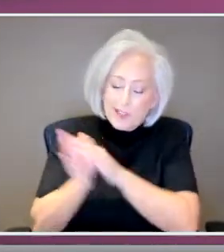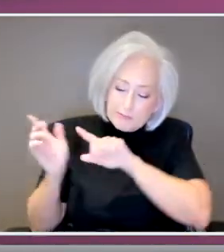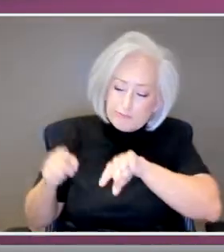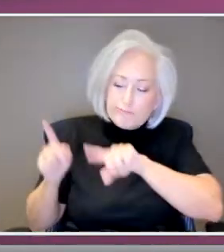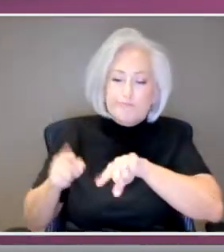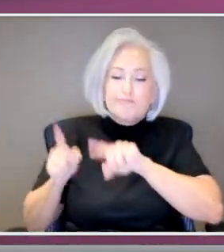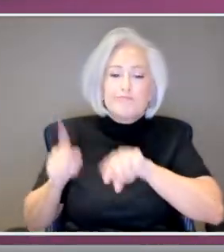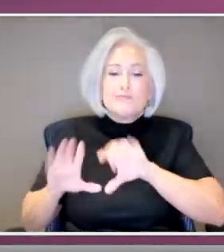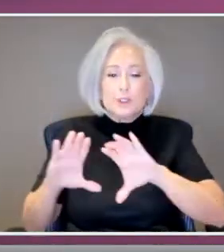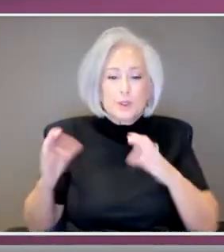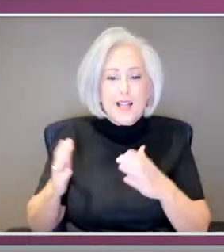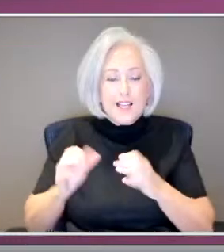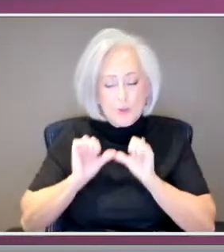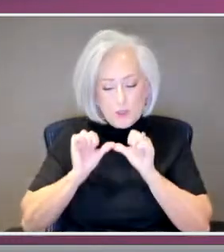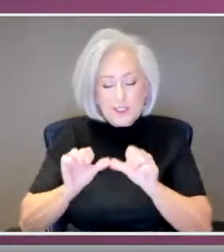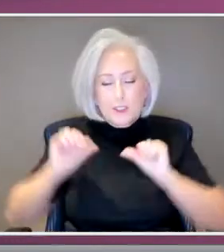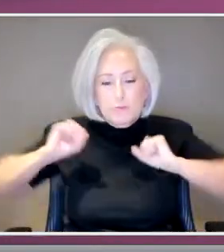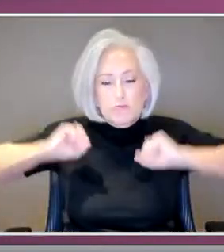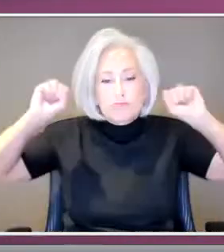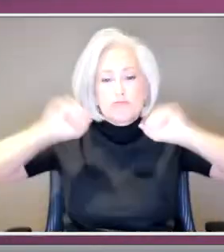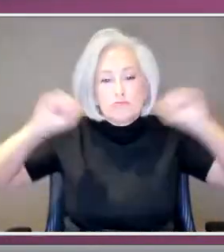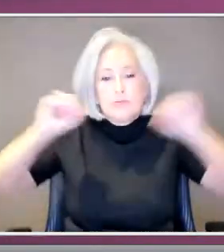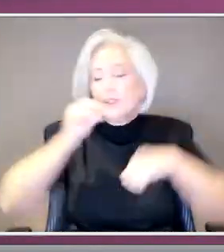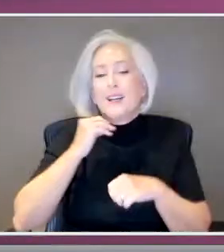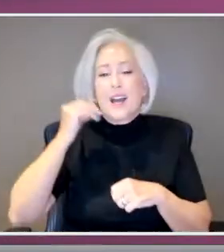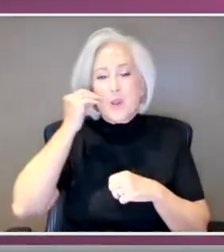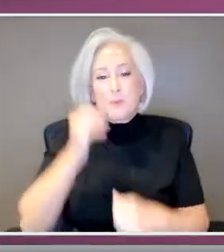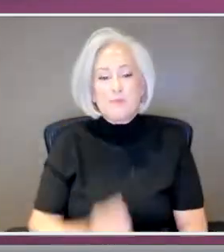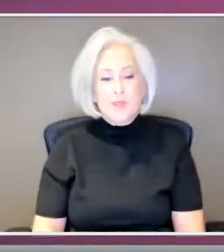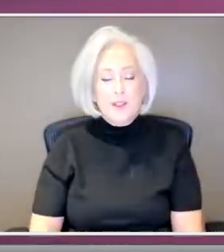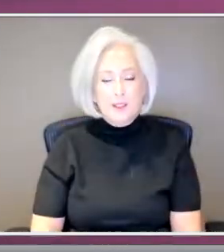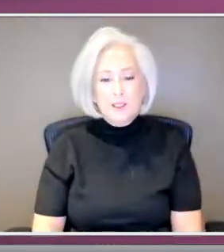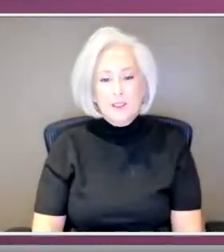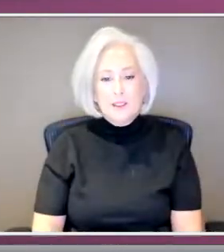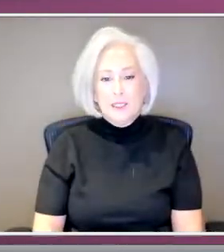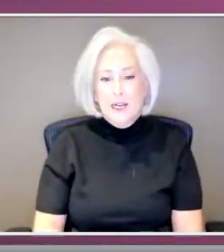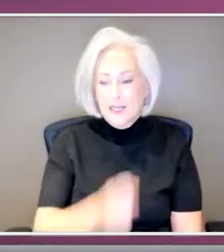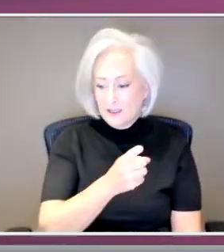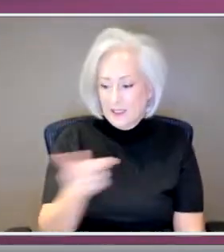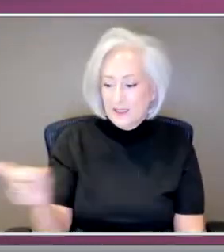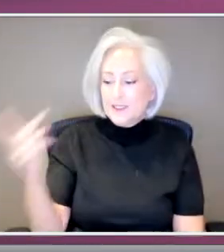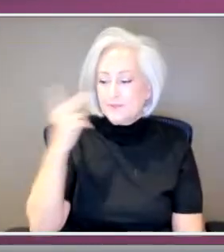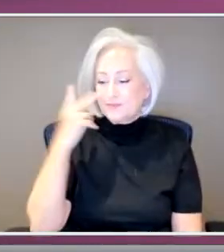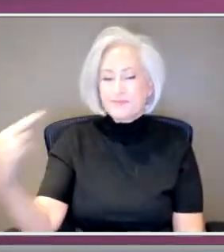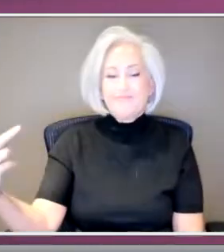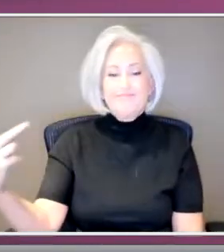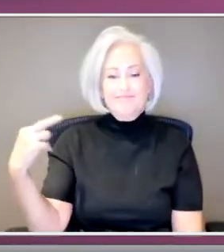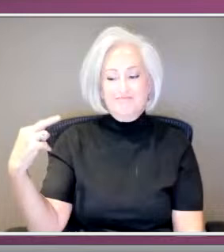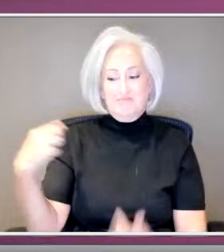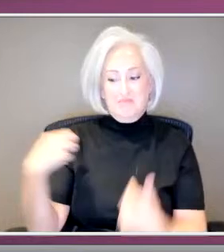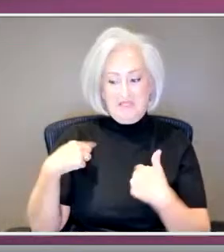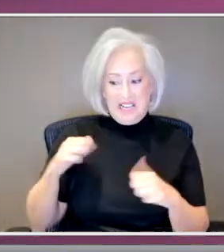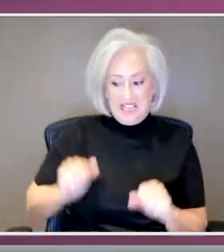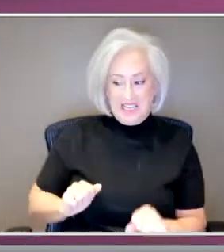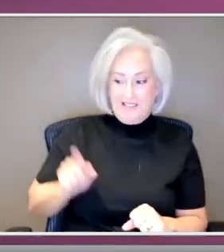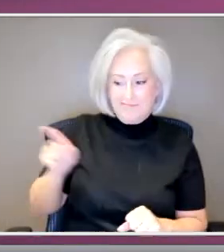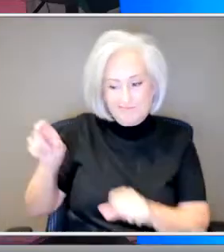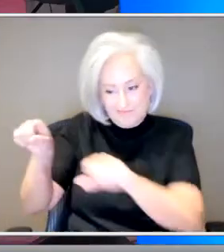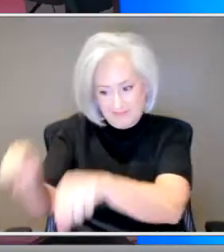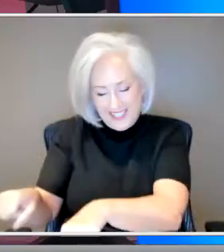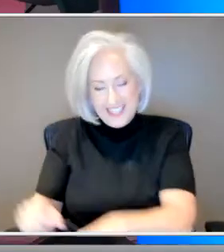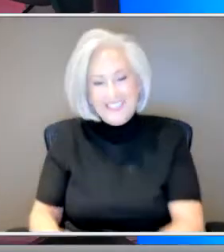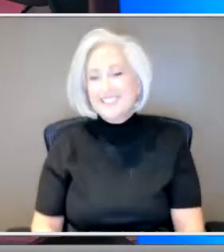keep working out at home, because they can see, you know, hey, she's doing it, then anybody can really do it. So when you sharing